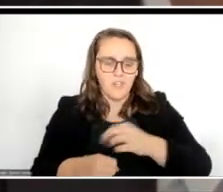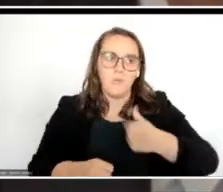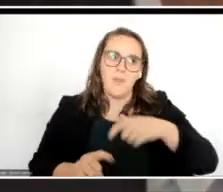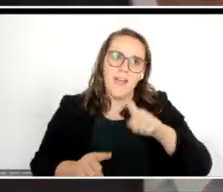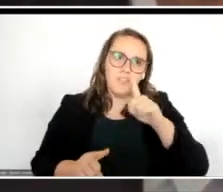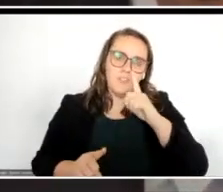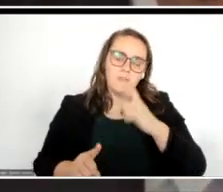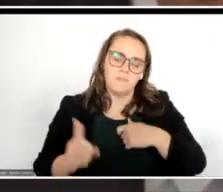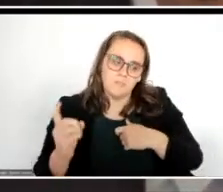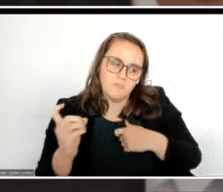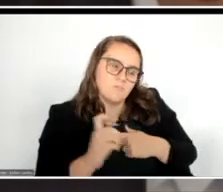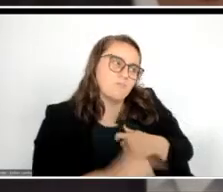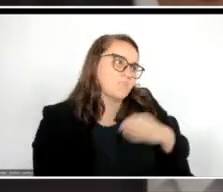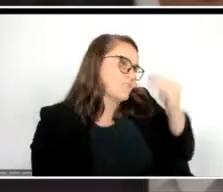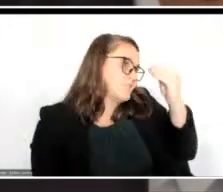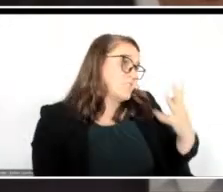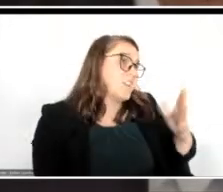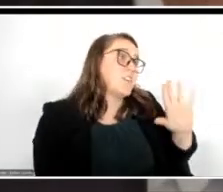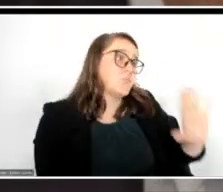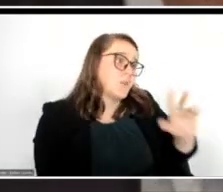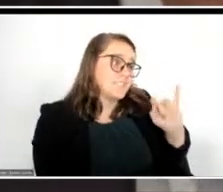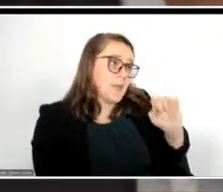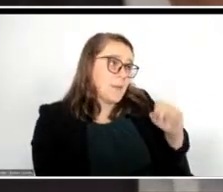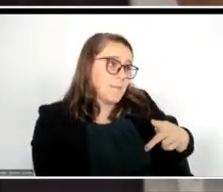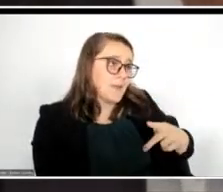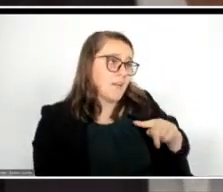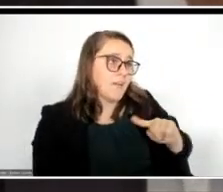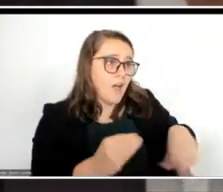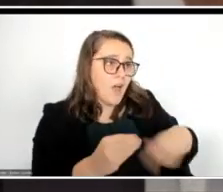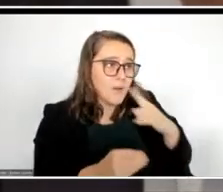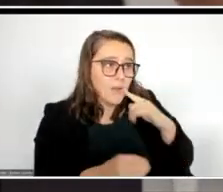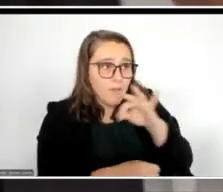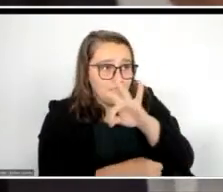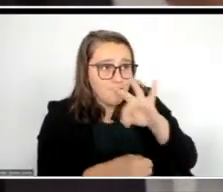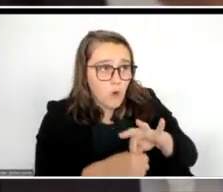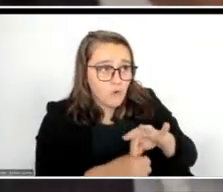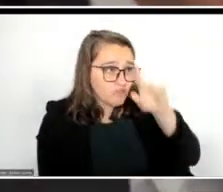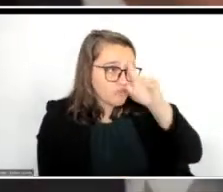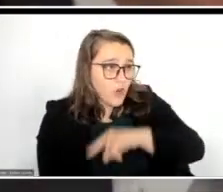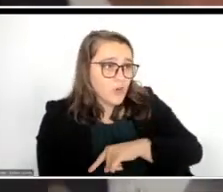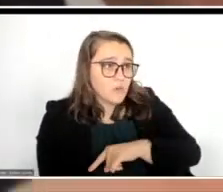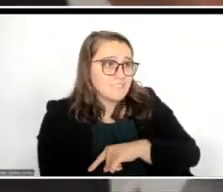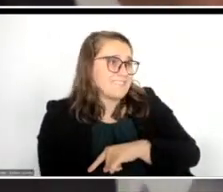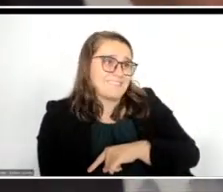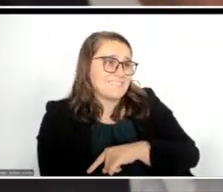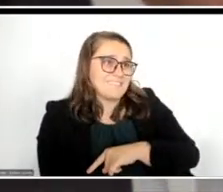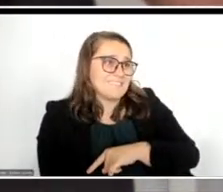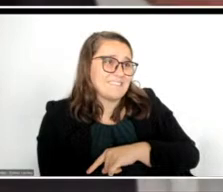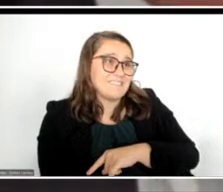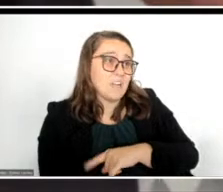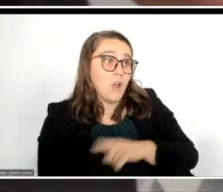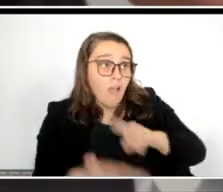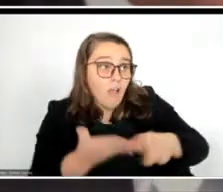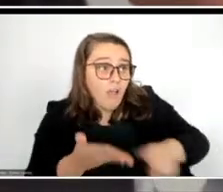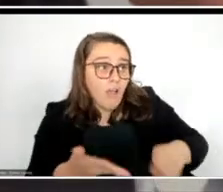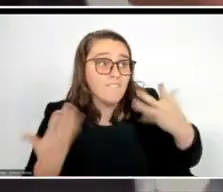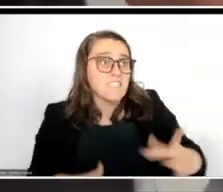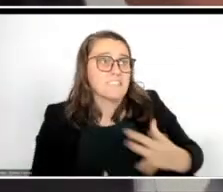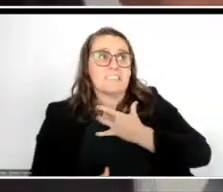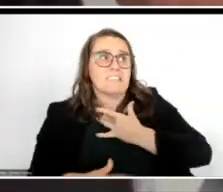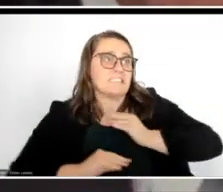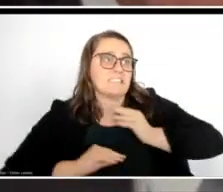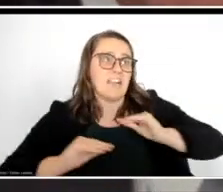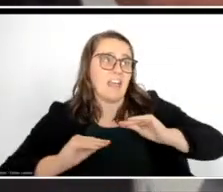know, someone told you about those votes or that fraud or, you know, nothing came